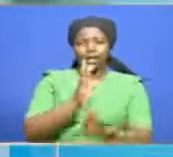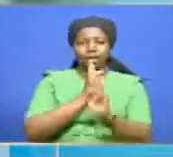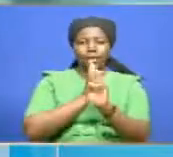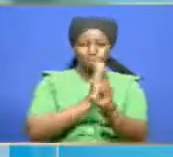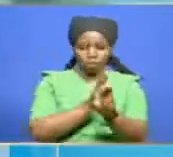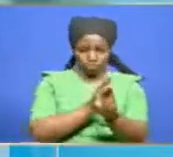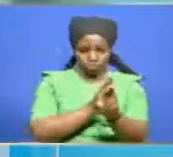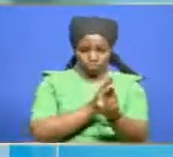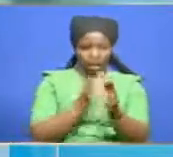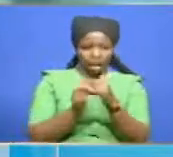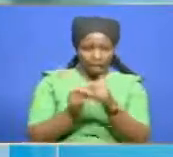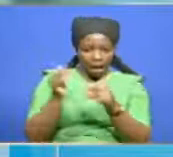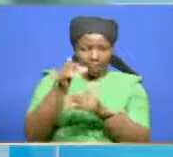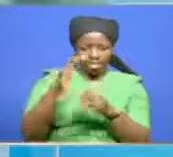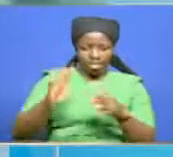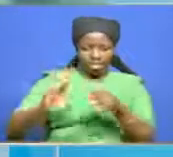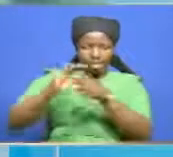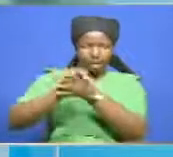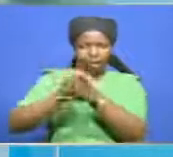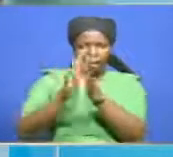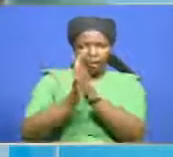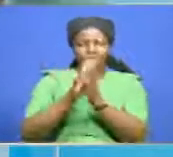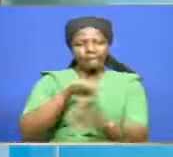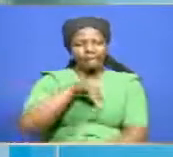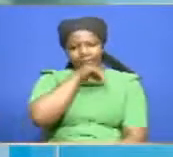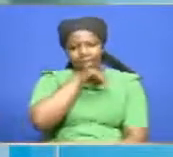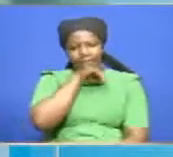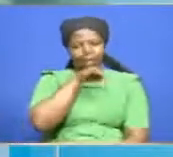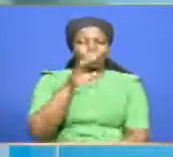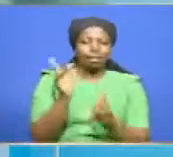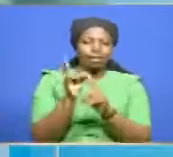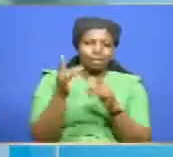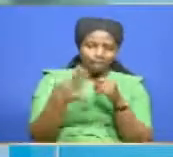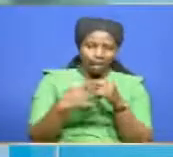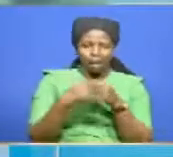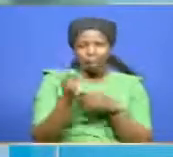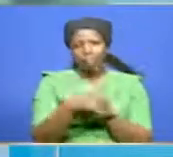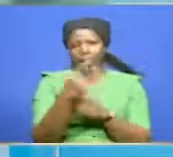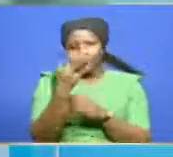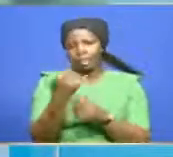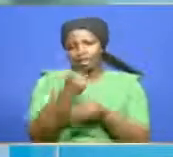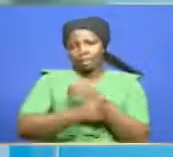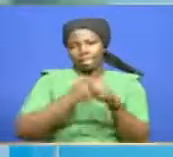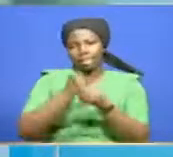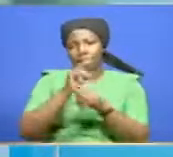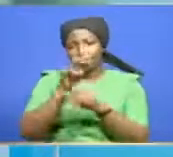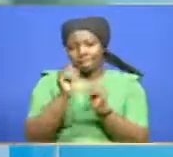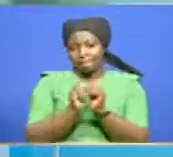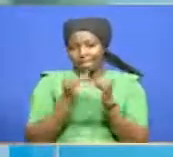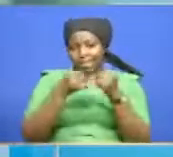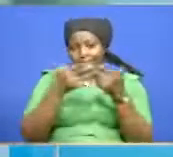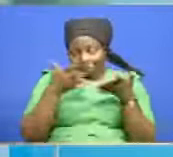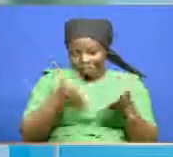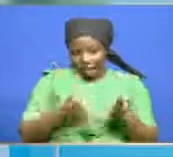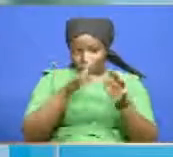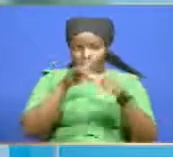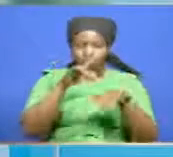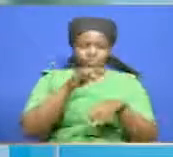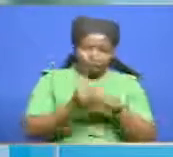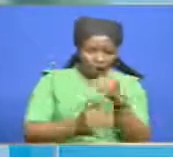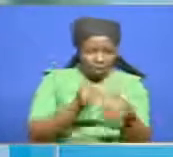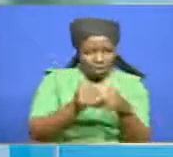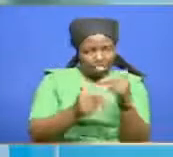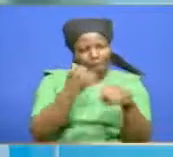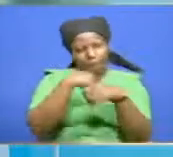report after the handshake with Raila Odinga on the 9th of March 2018. And right now, it's now the process